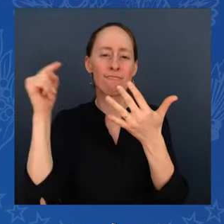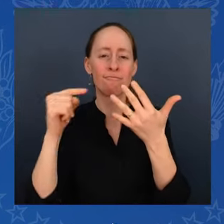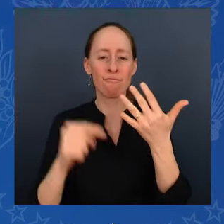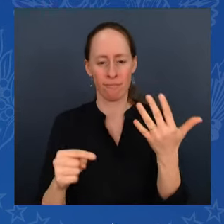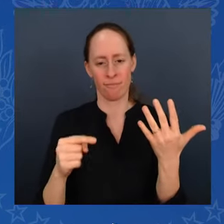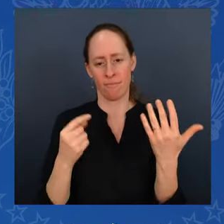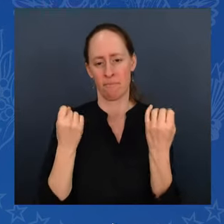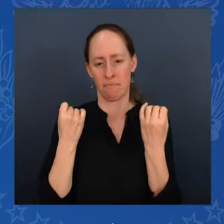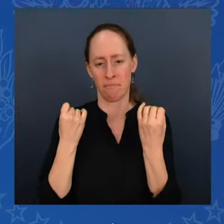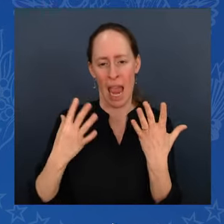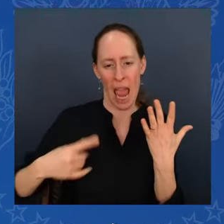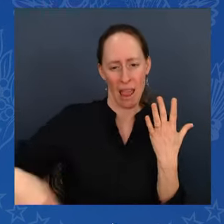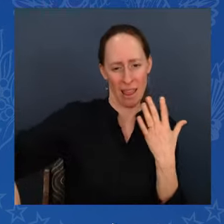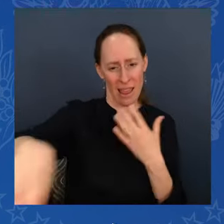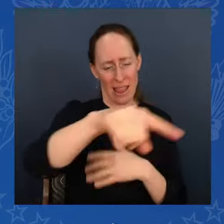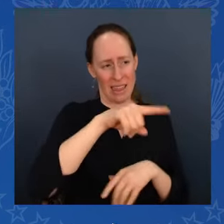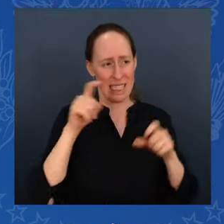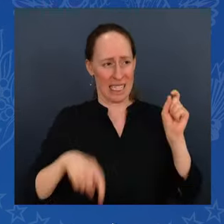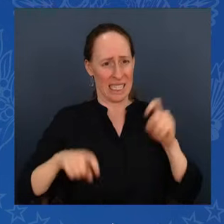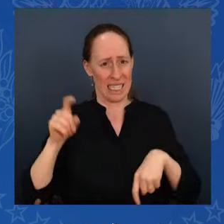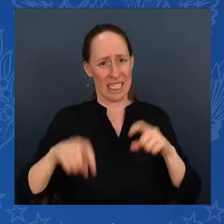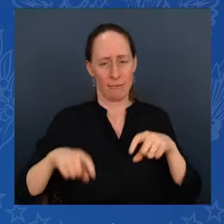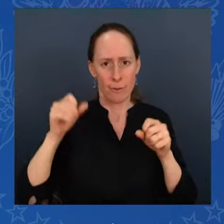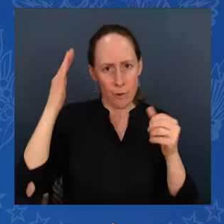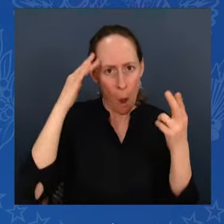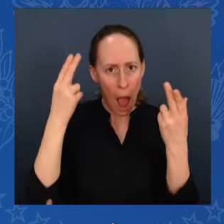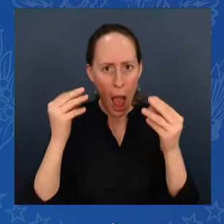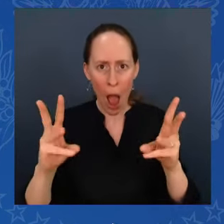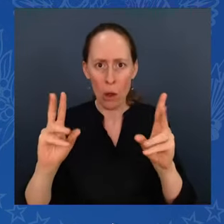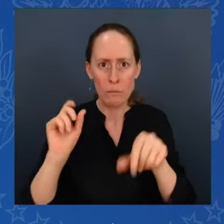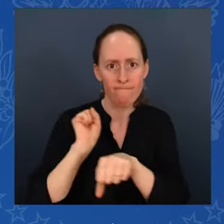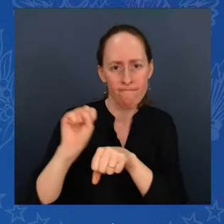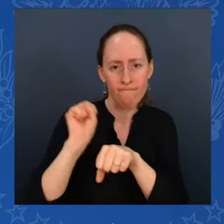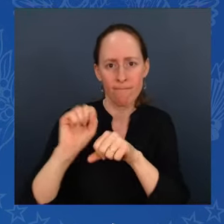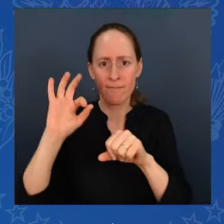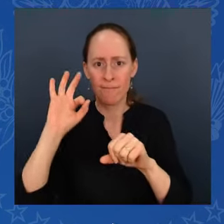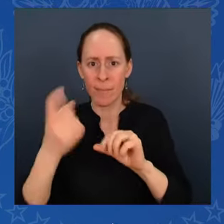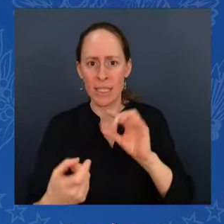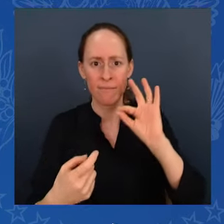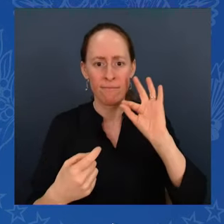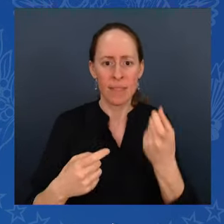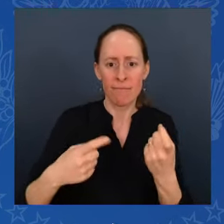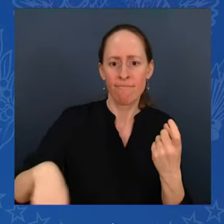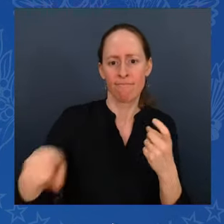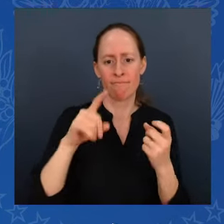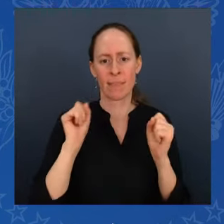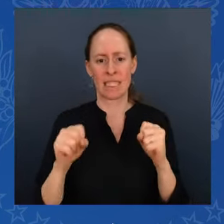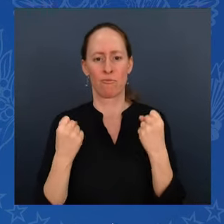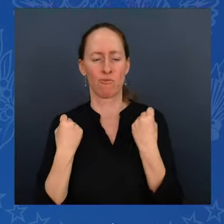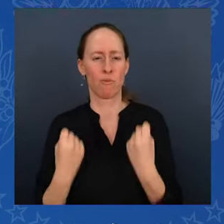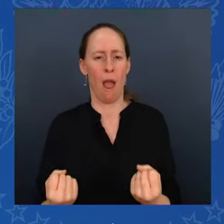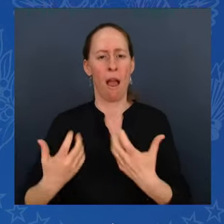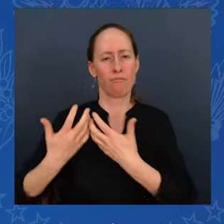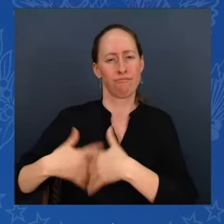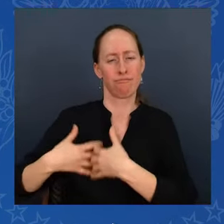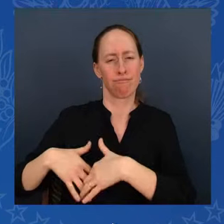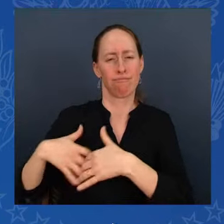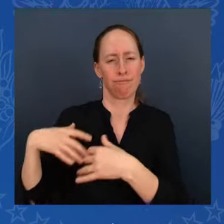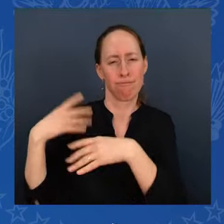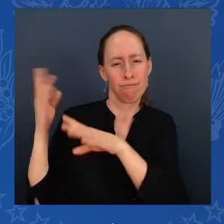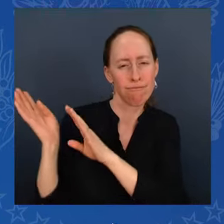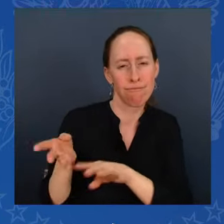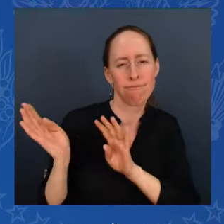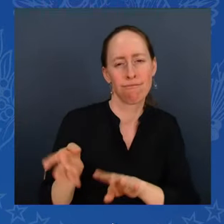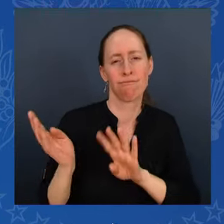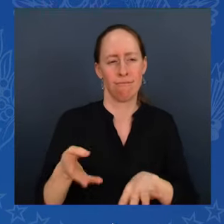manufacturing back to America, to build new factories in your communities. And I'm investing in the American agenda. We expect to